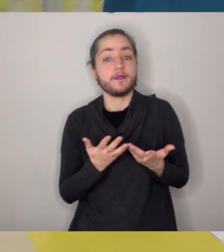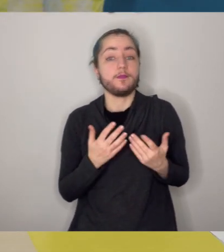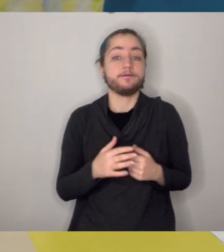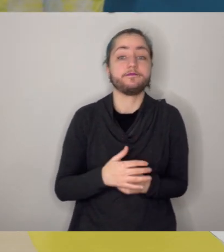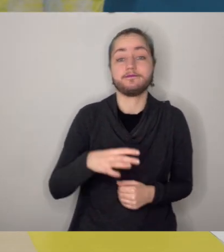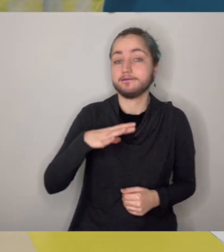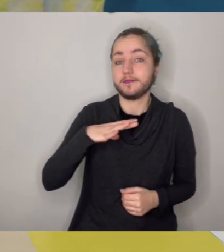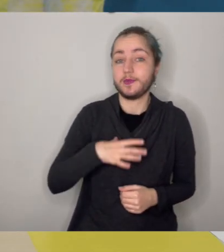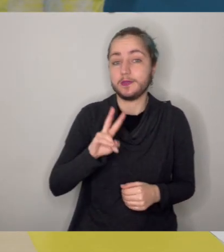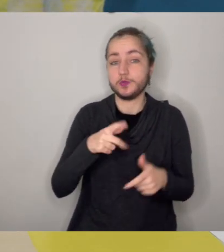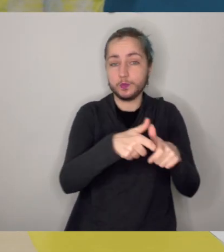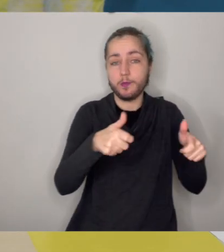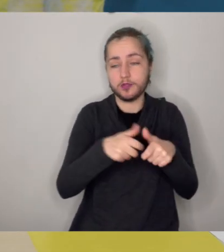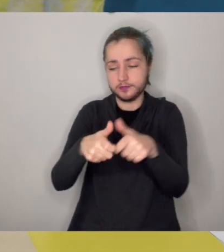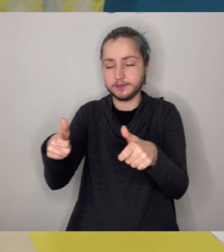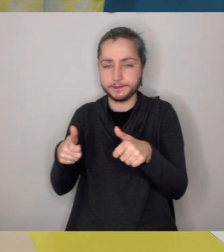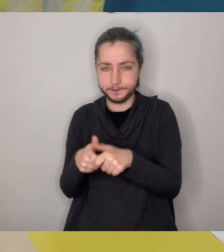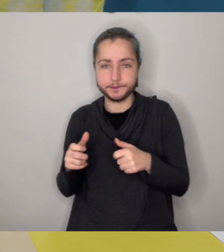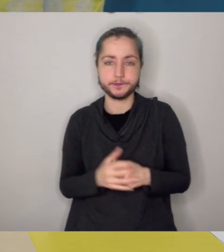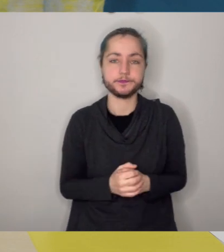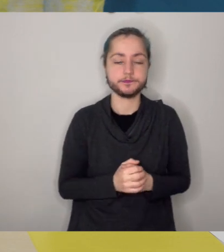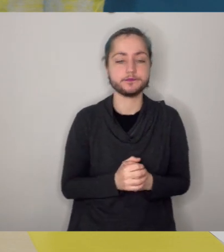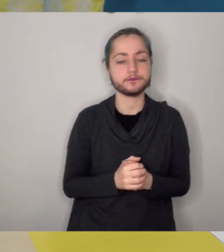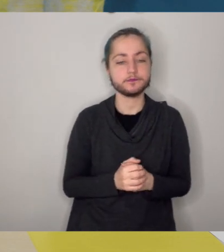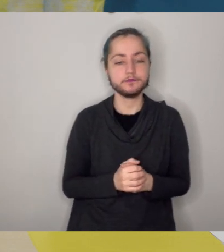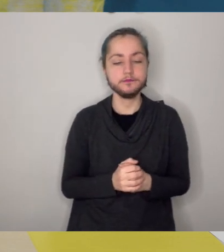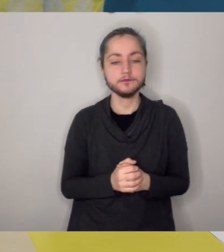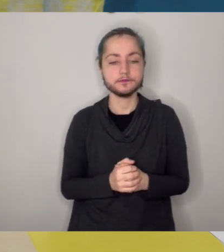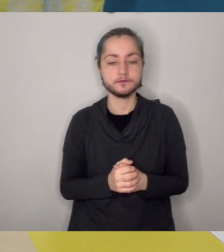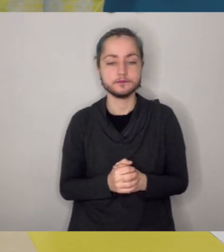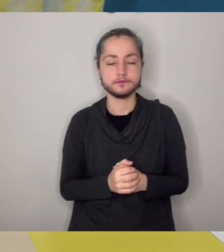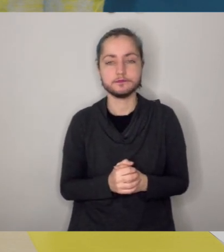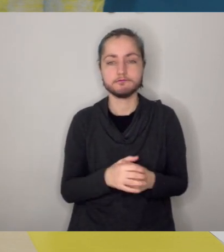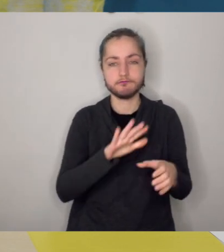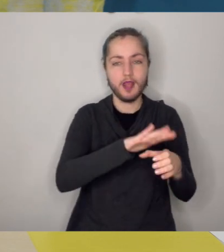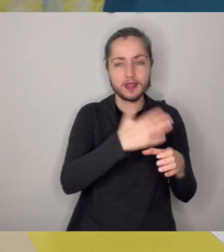So this is when you're going to need your 2 containers.